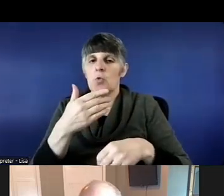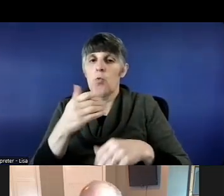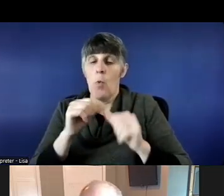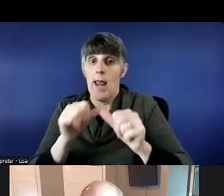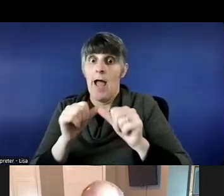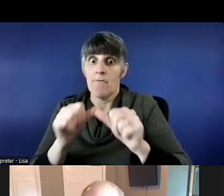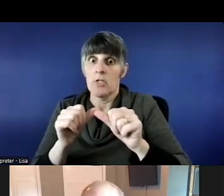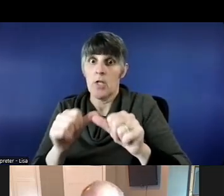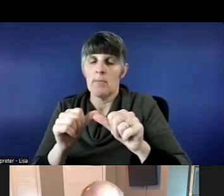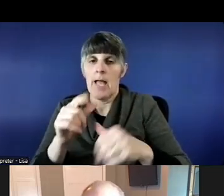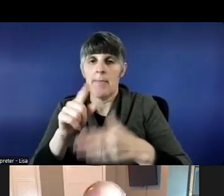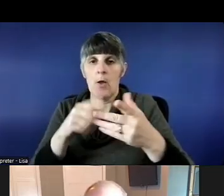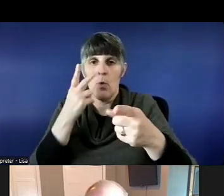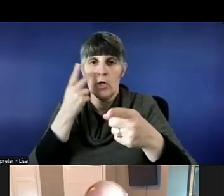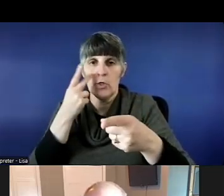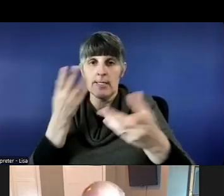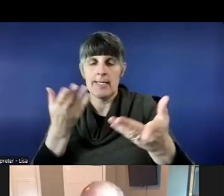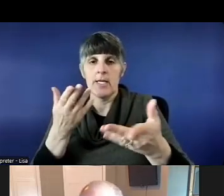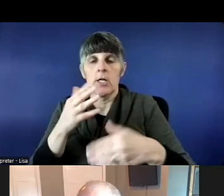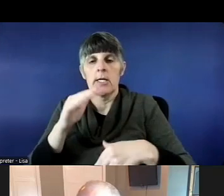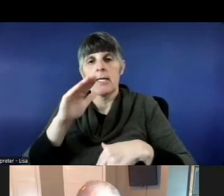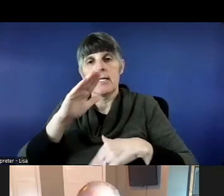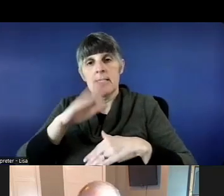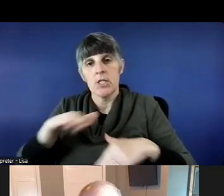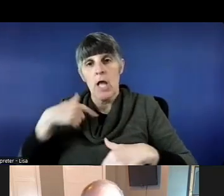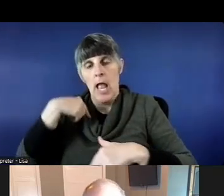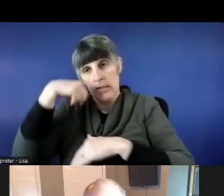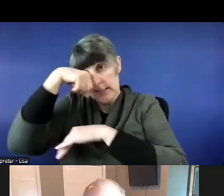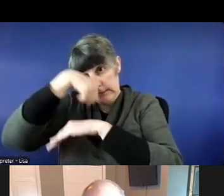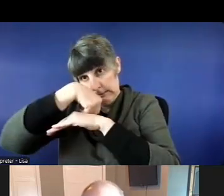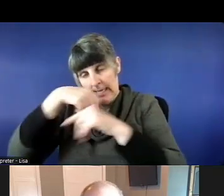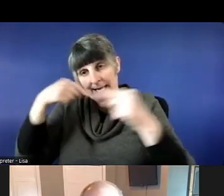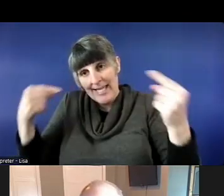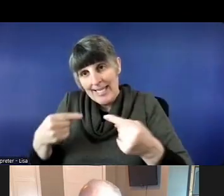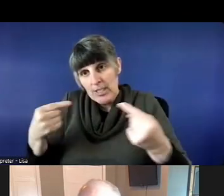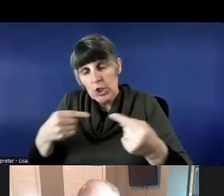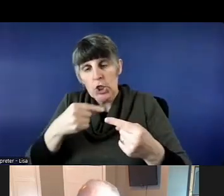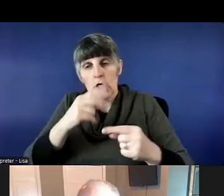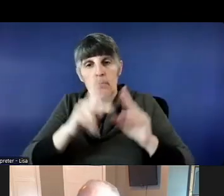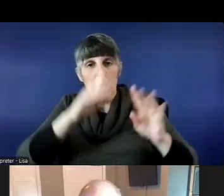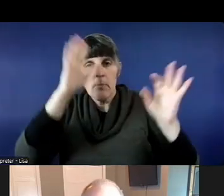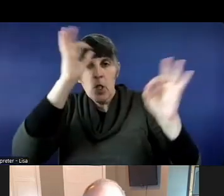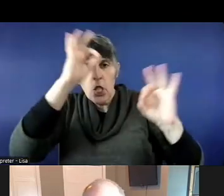time. And what you're seeing here is the child has actually been injured. Nobody knew about